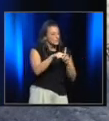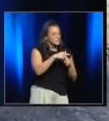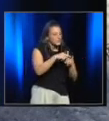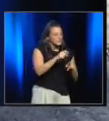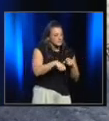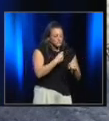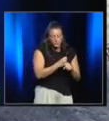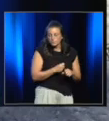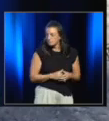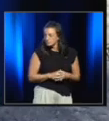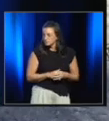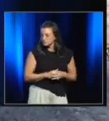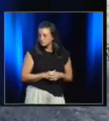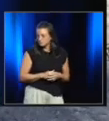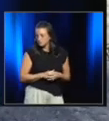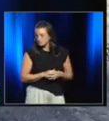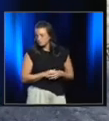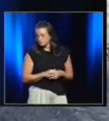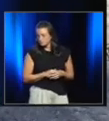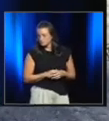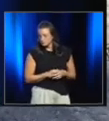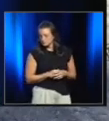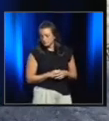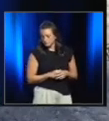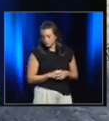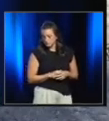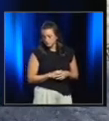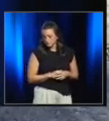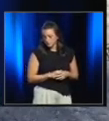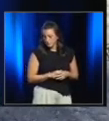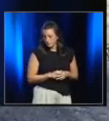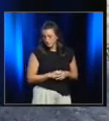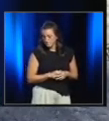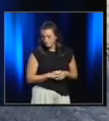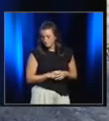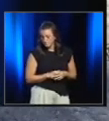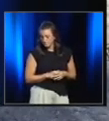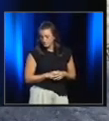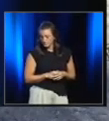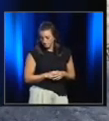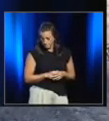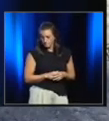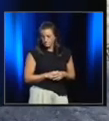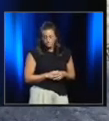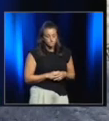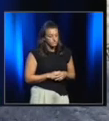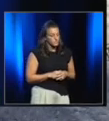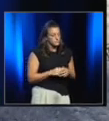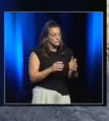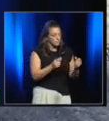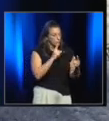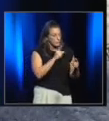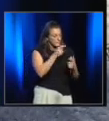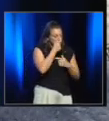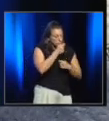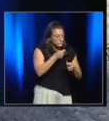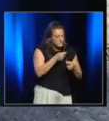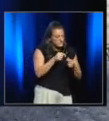they sort of converge. So what we're seeing here is there's quite a nuanced relationship between the